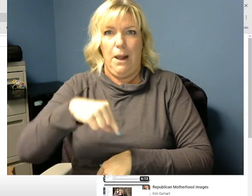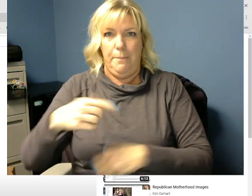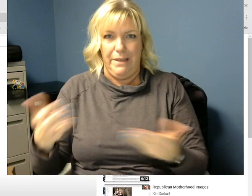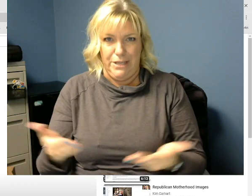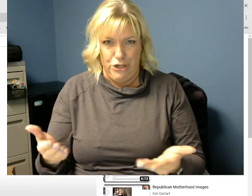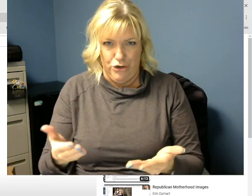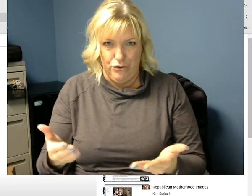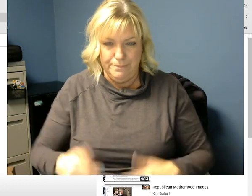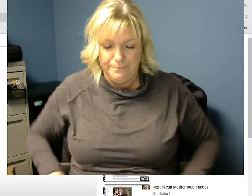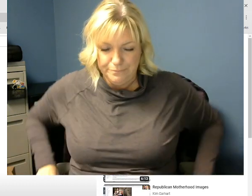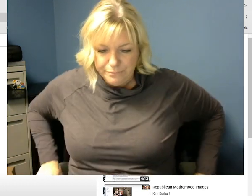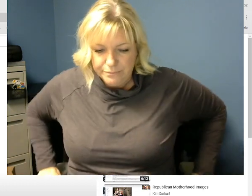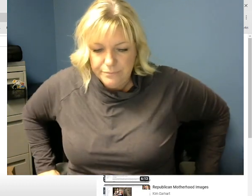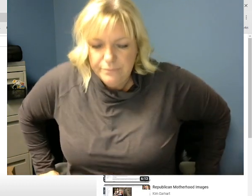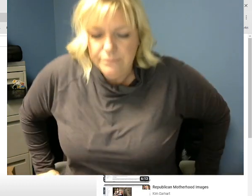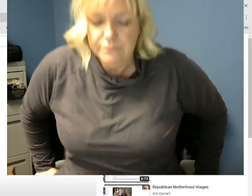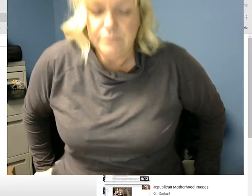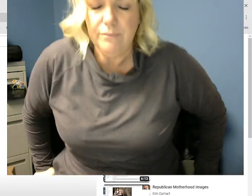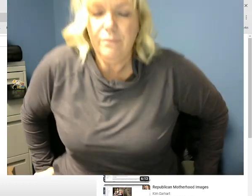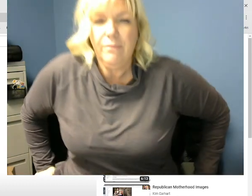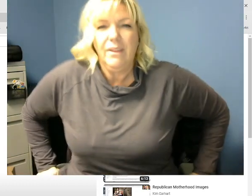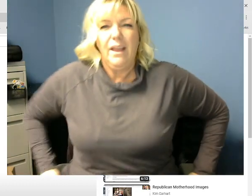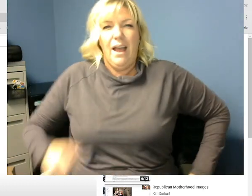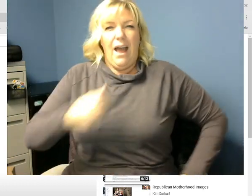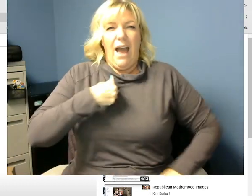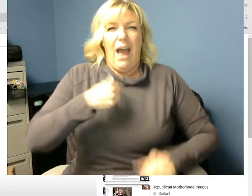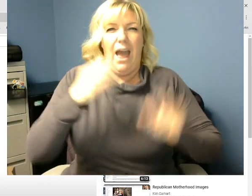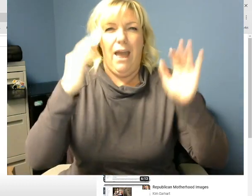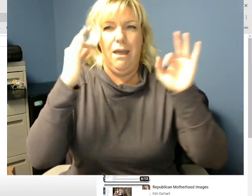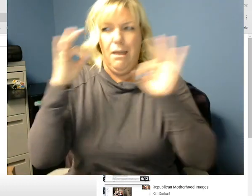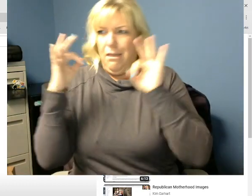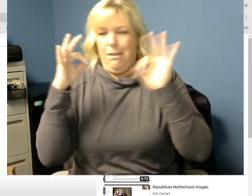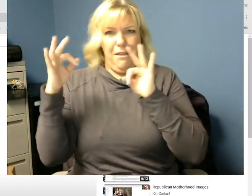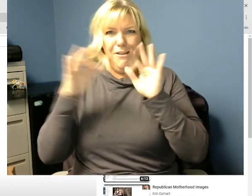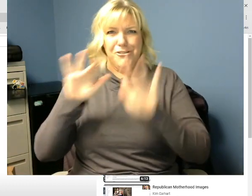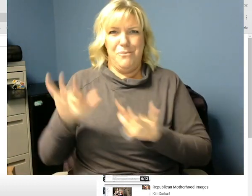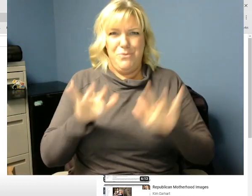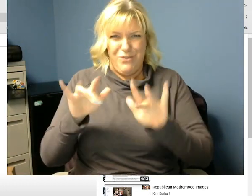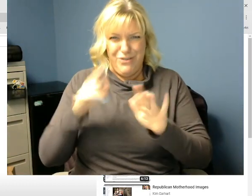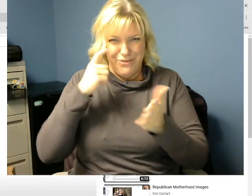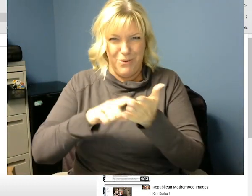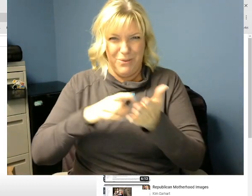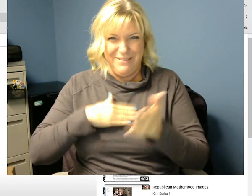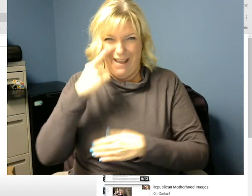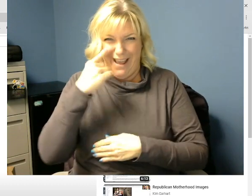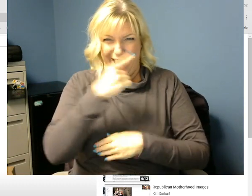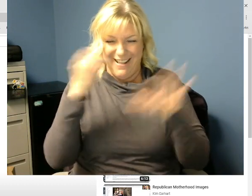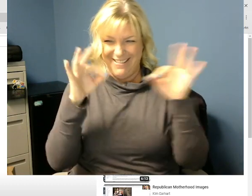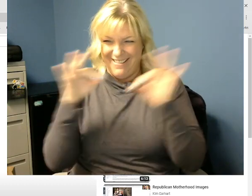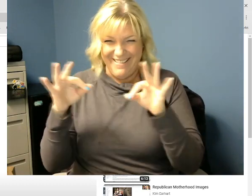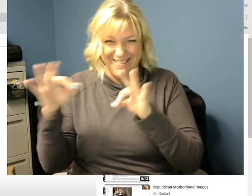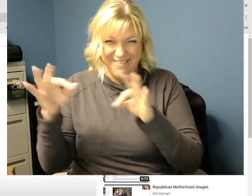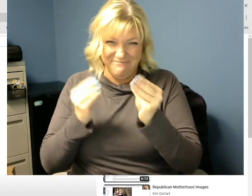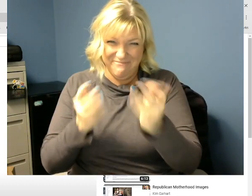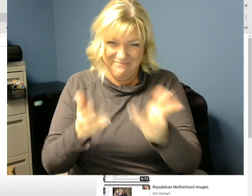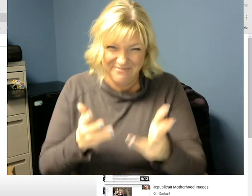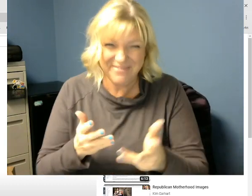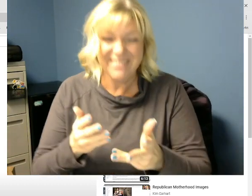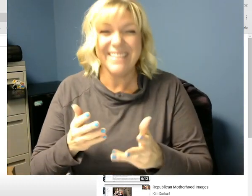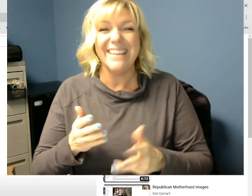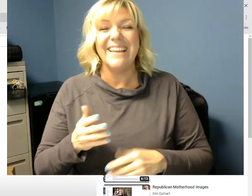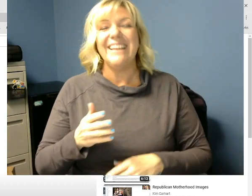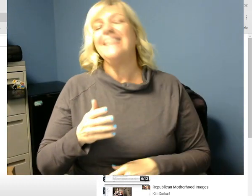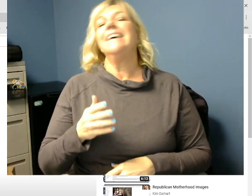looking at the computer to look at my outline, so that's where my eyes keep going. So for